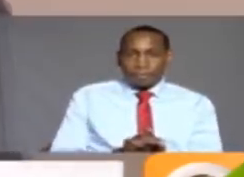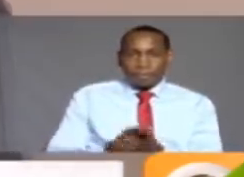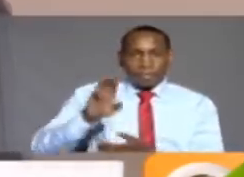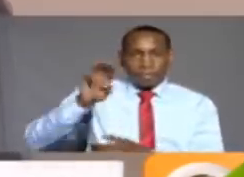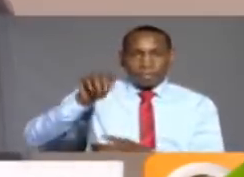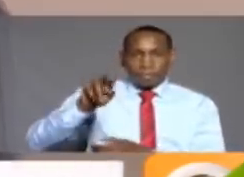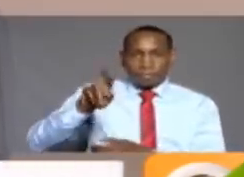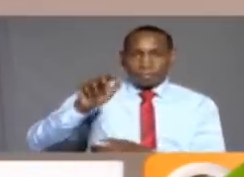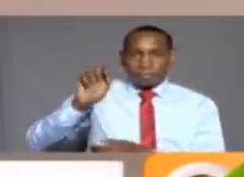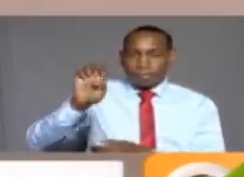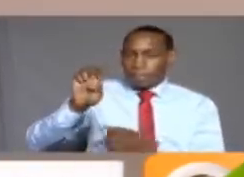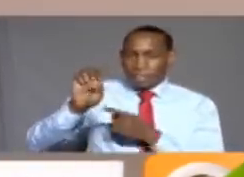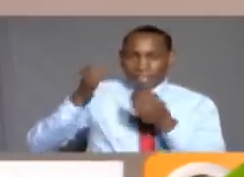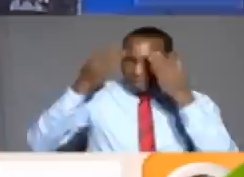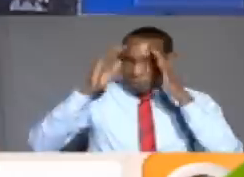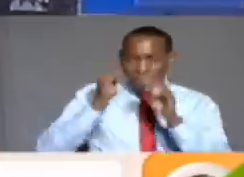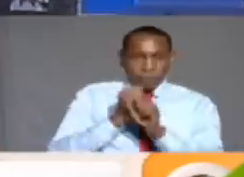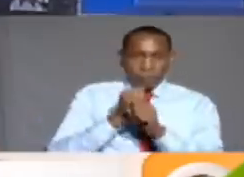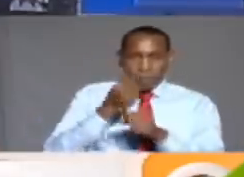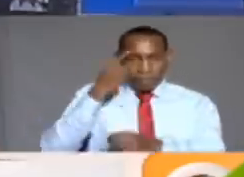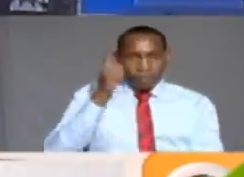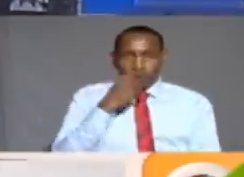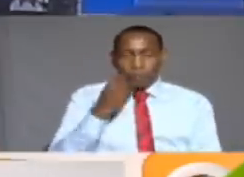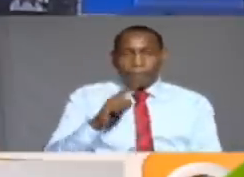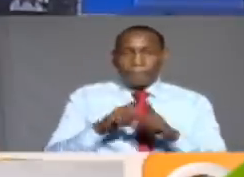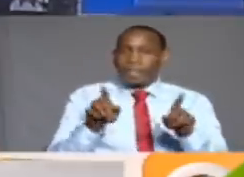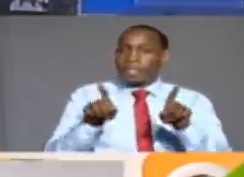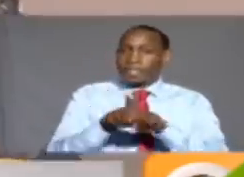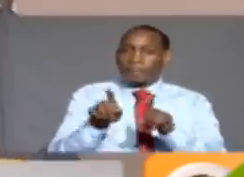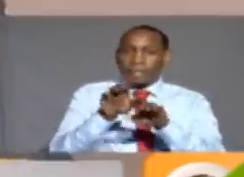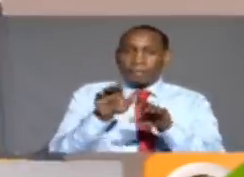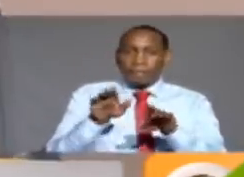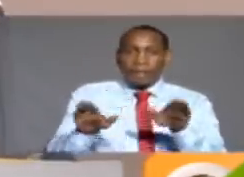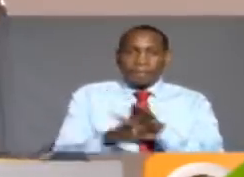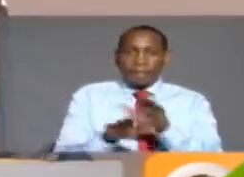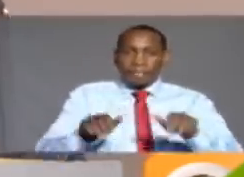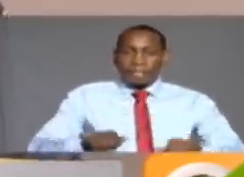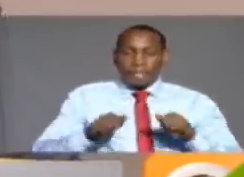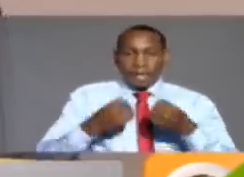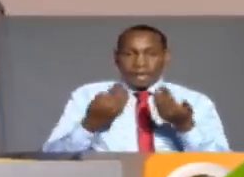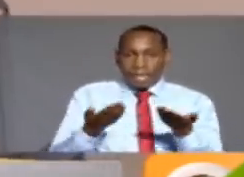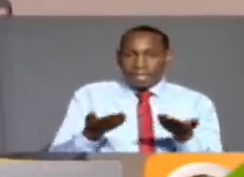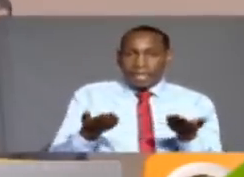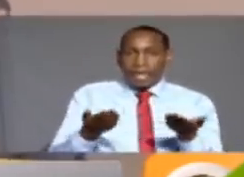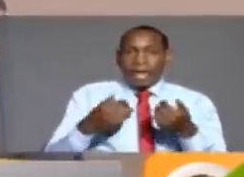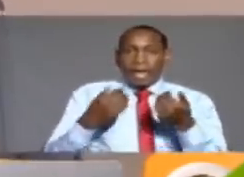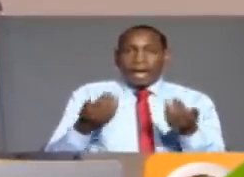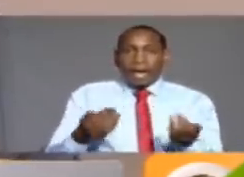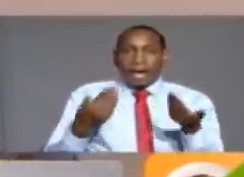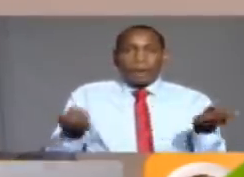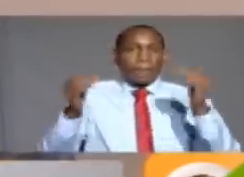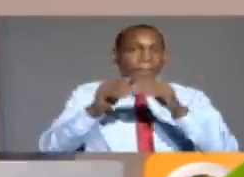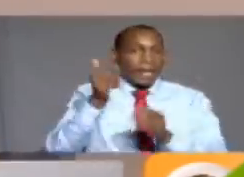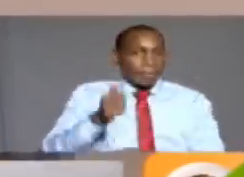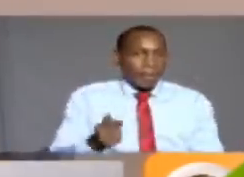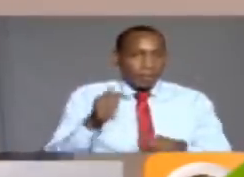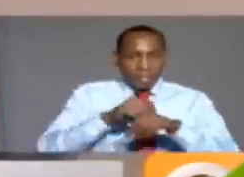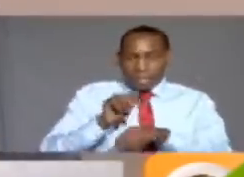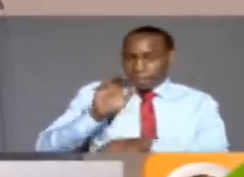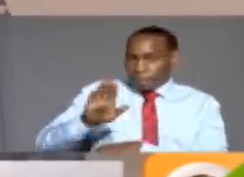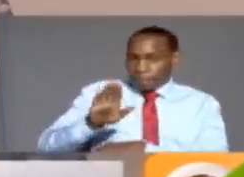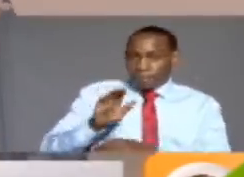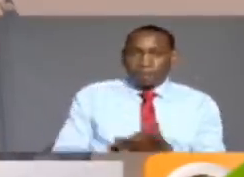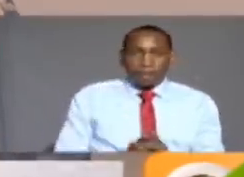working for actually. Okay. But you have he a problem was now. Nevertheless, the vice chair. He's asking, how come we have never met? Because of course, even when he was